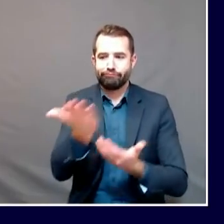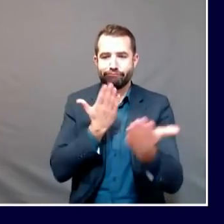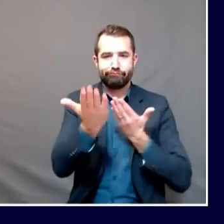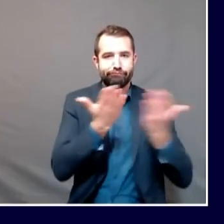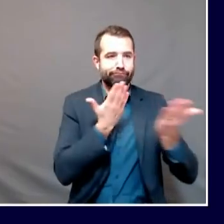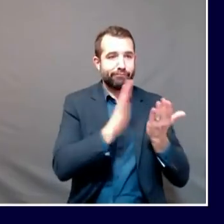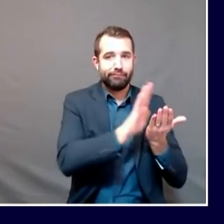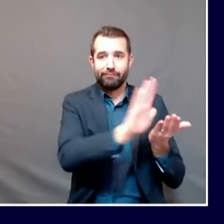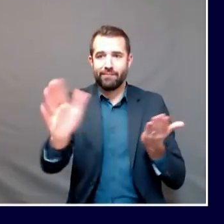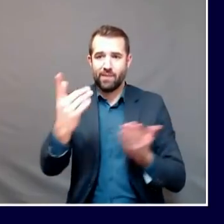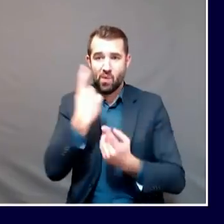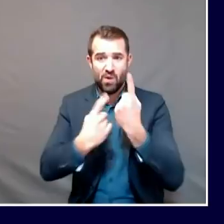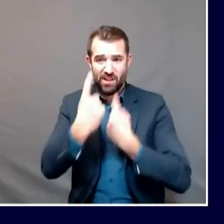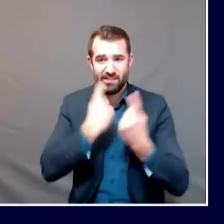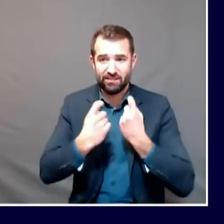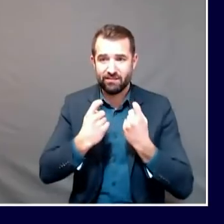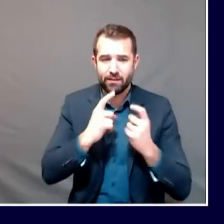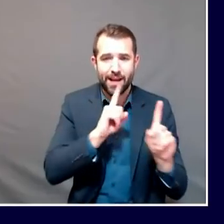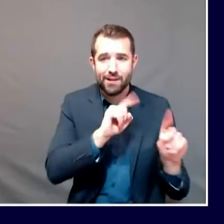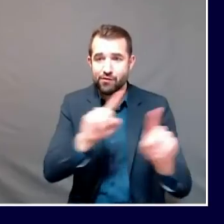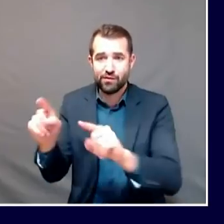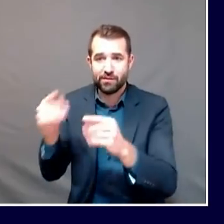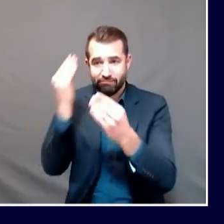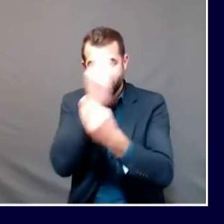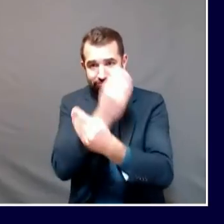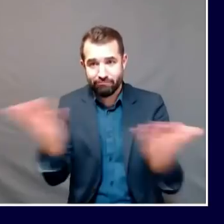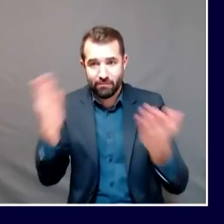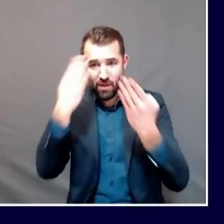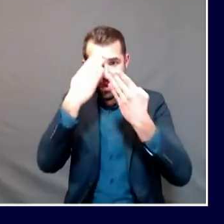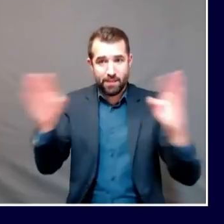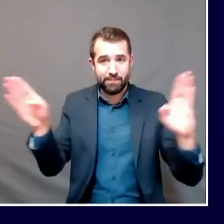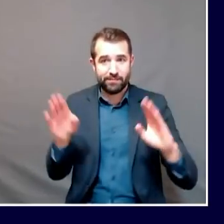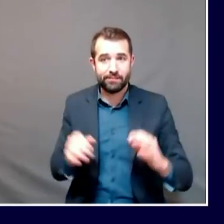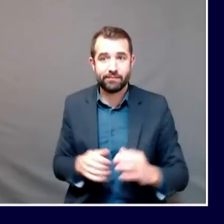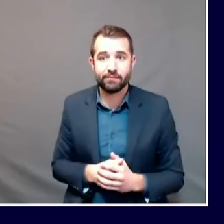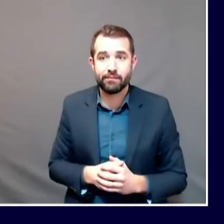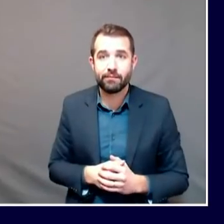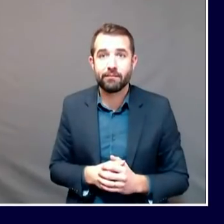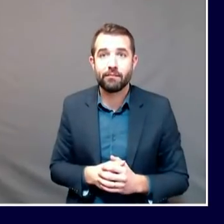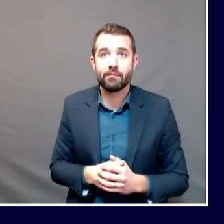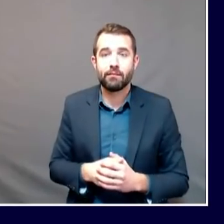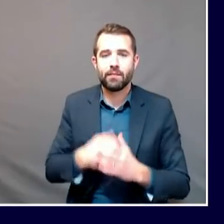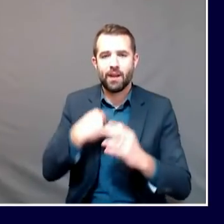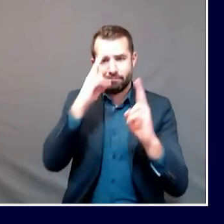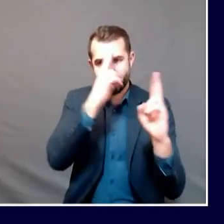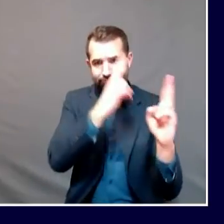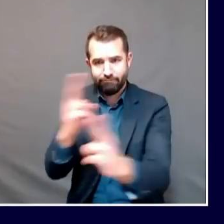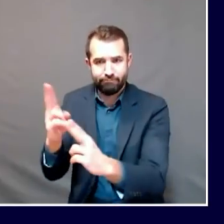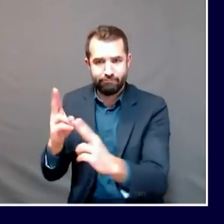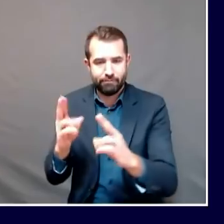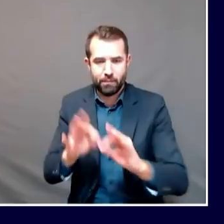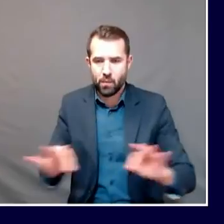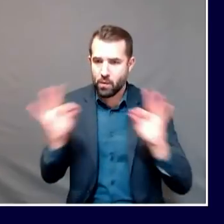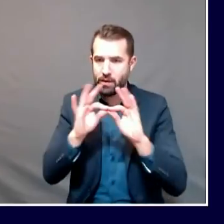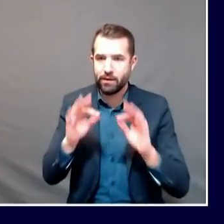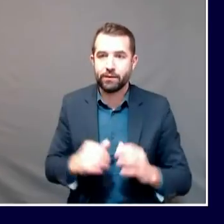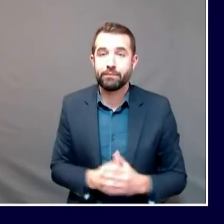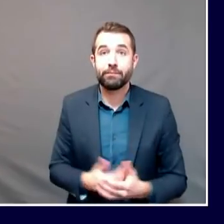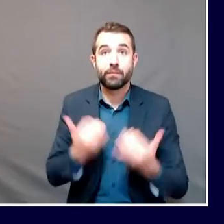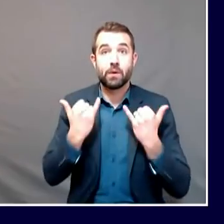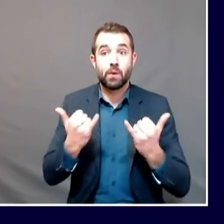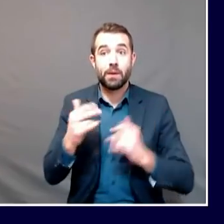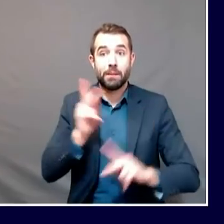and respectfully. It's natural right now where we are in the world with so much anxiety around COVID and now a